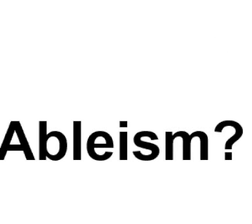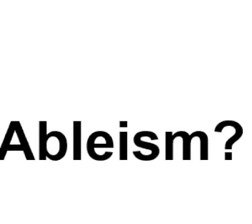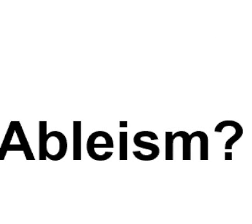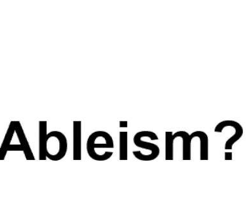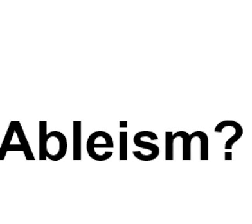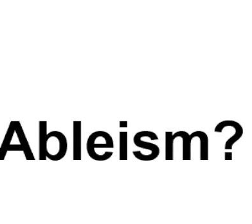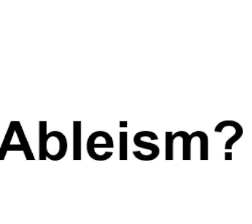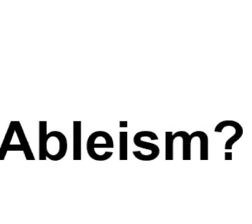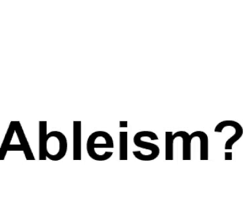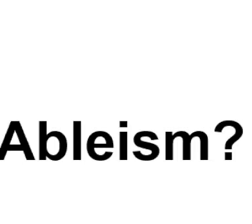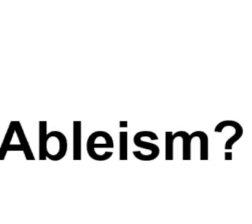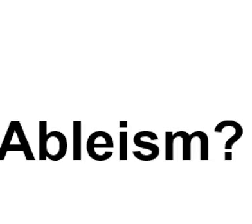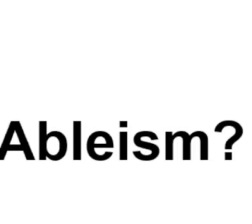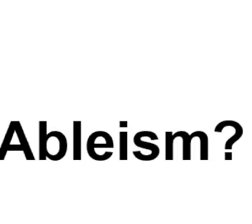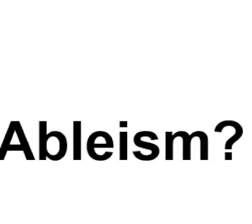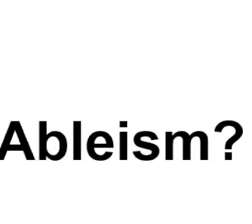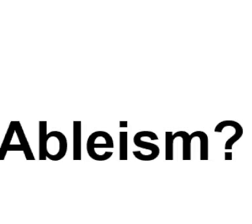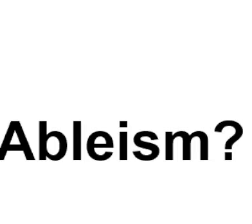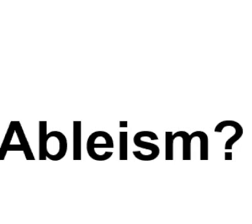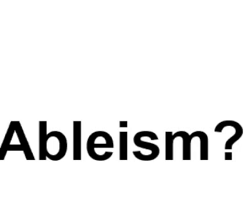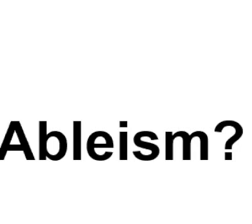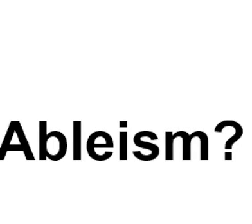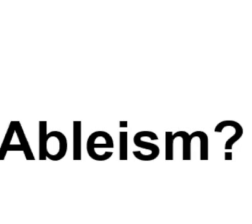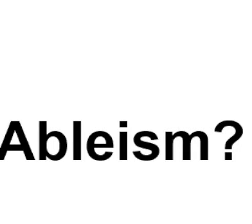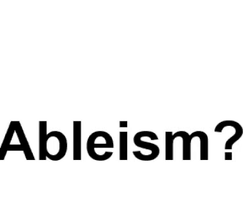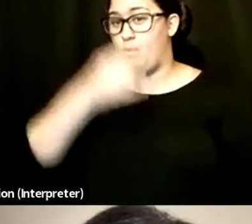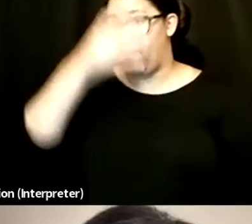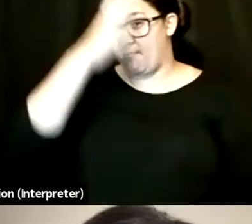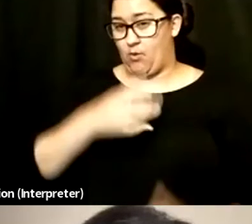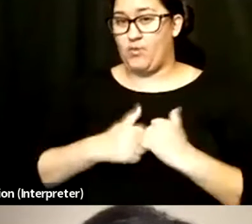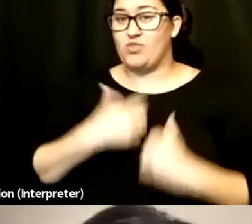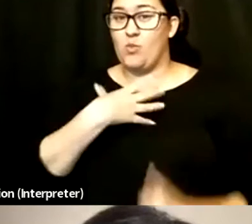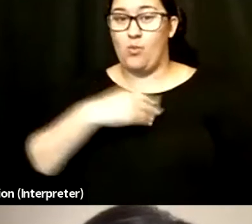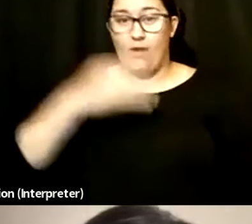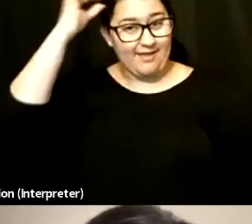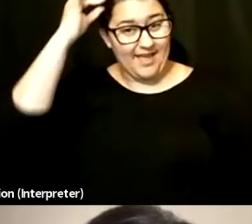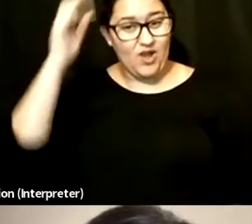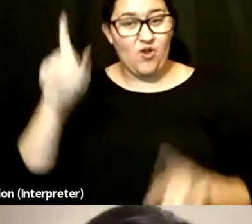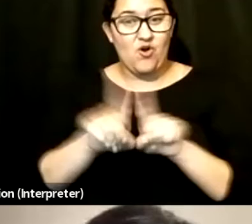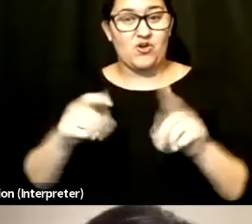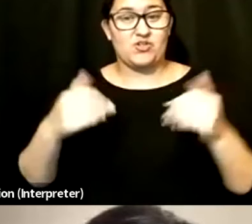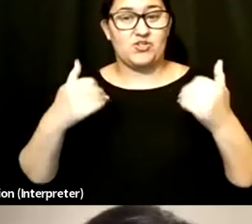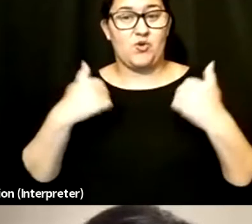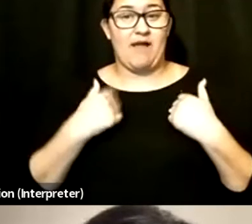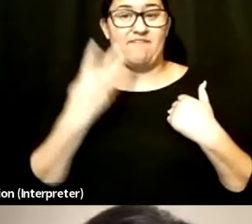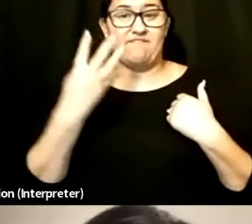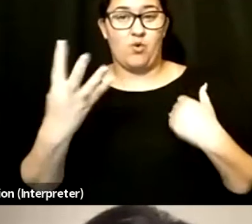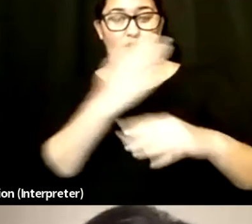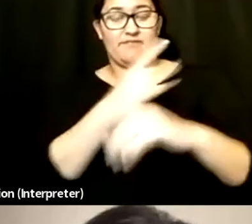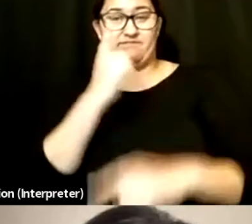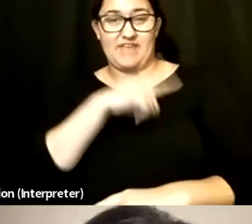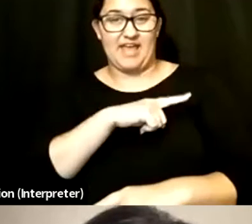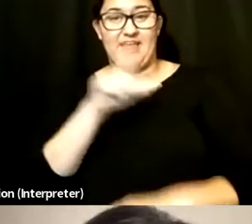of the Lakeshore Foundation. I'm a white male with white hair and wear 4 prostheses, as I